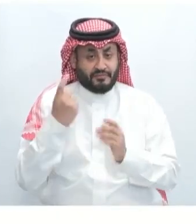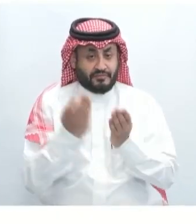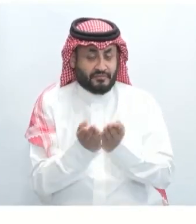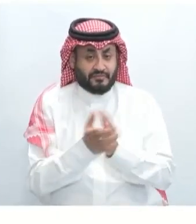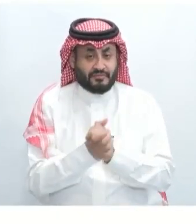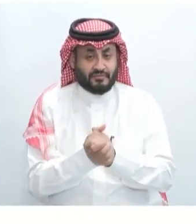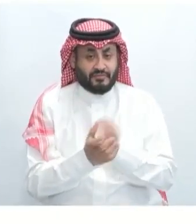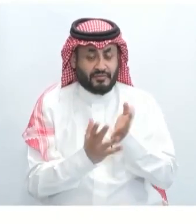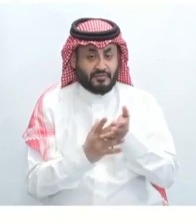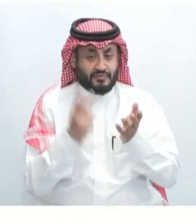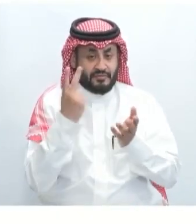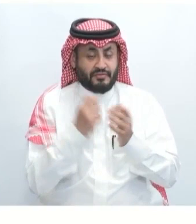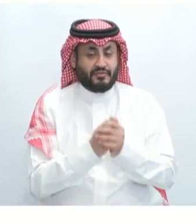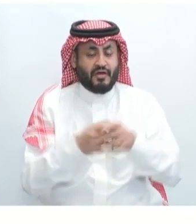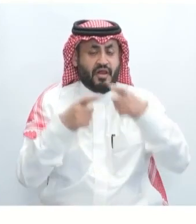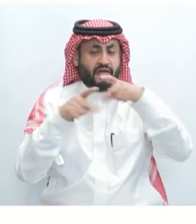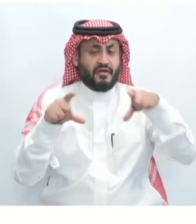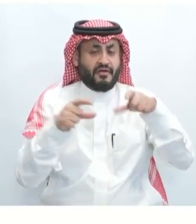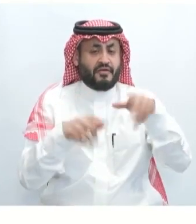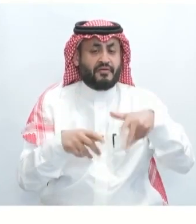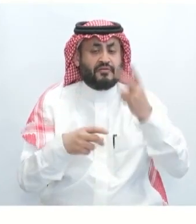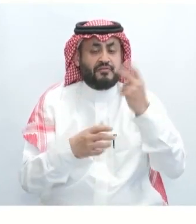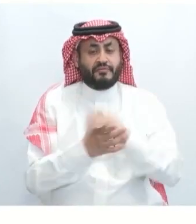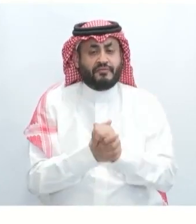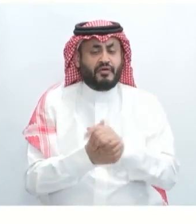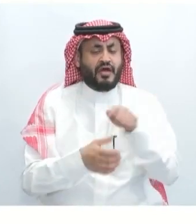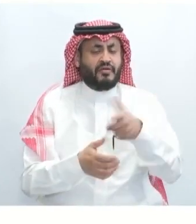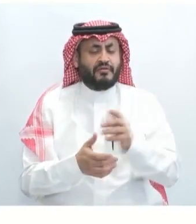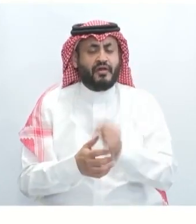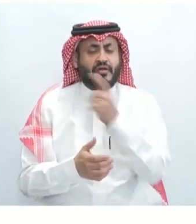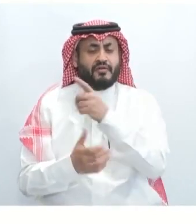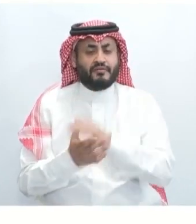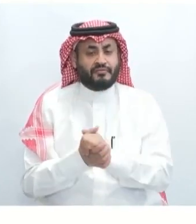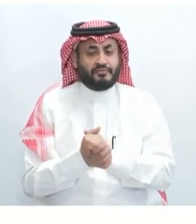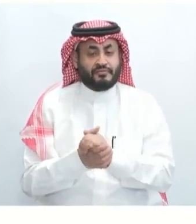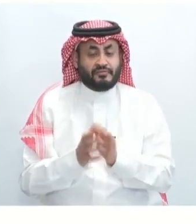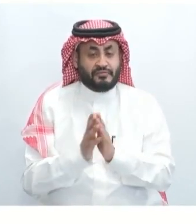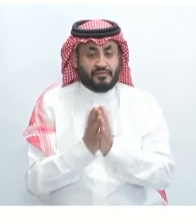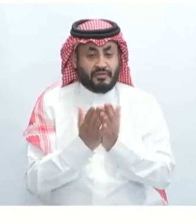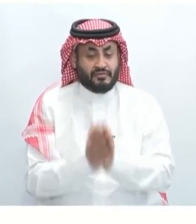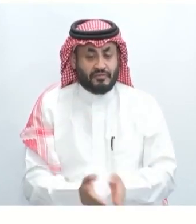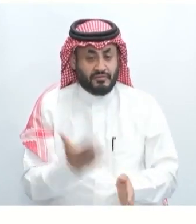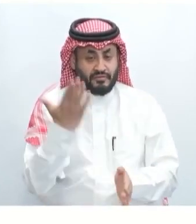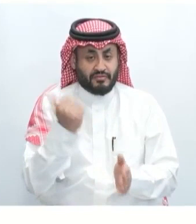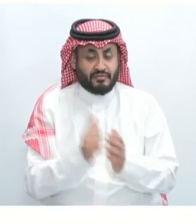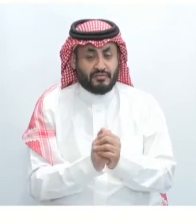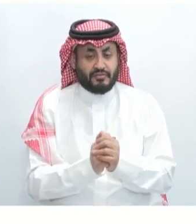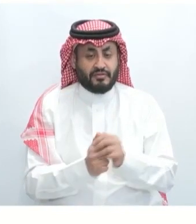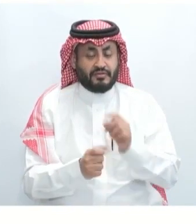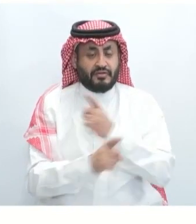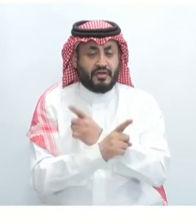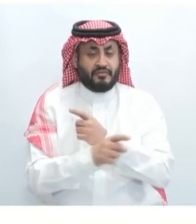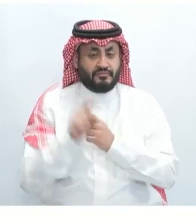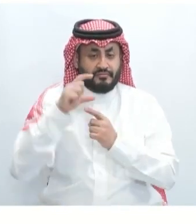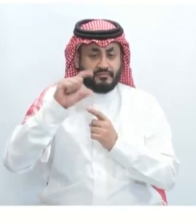term. Our lesson is unit 2. What's this? What's that? Words, page 15. My name is Badr Swedan. With